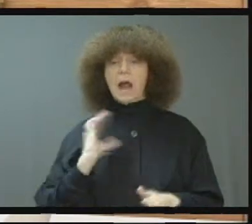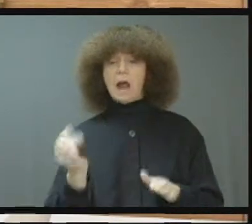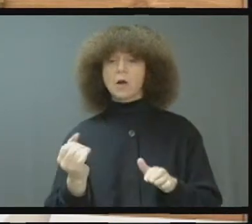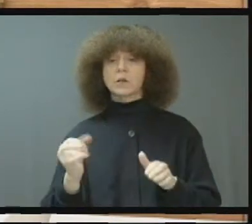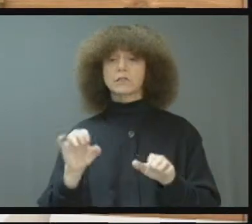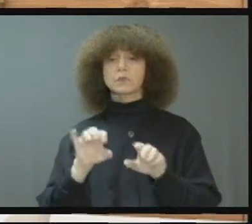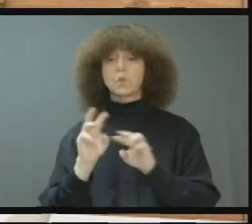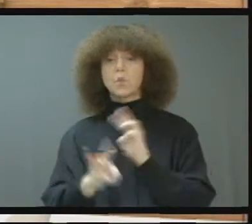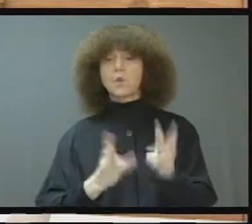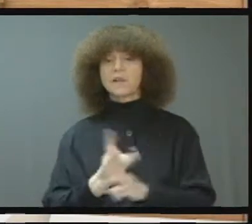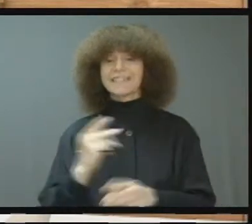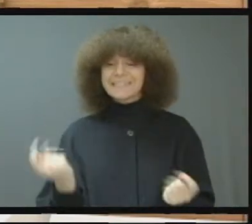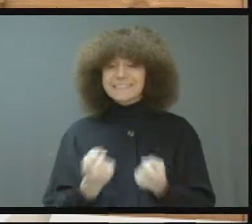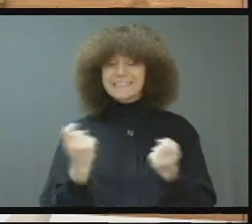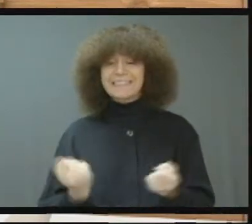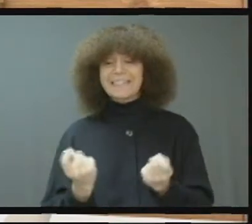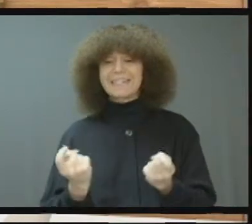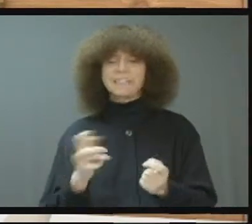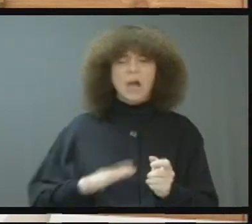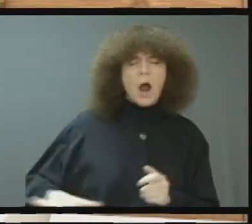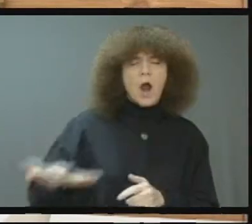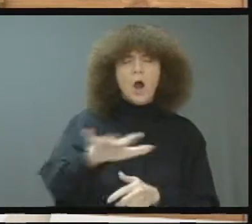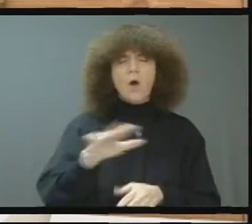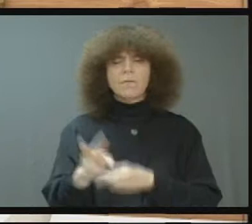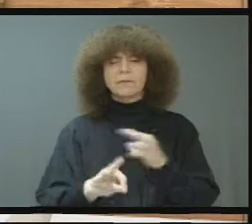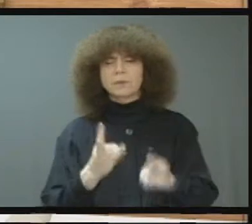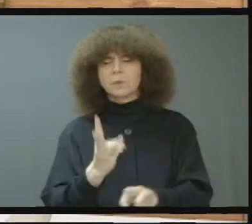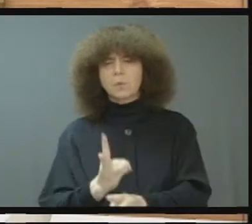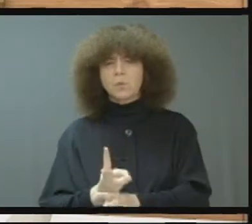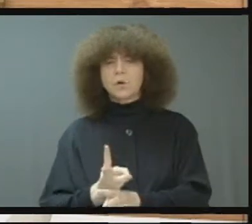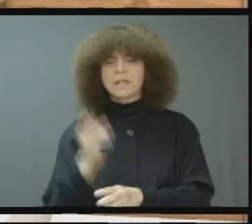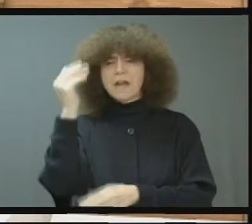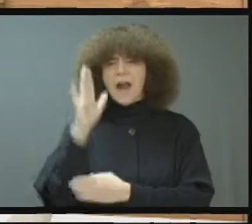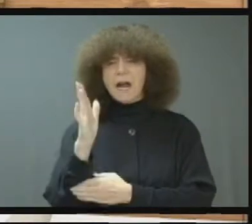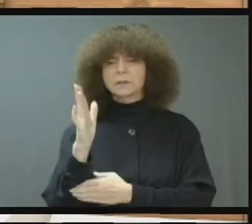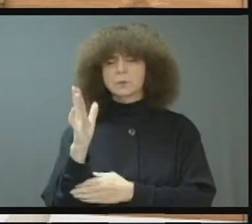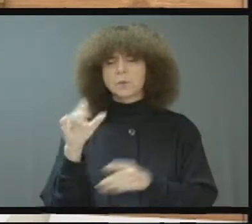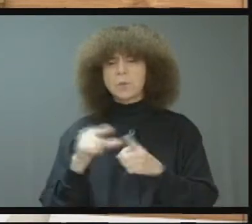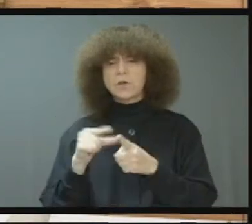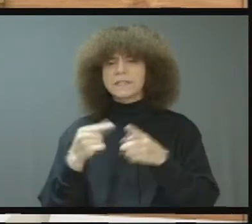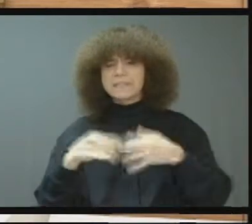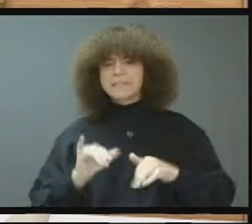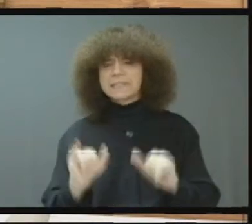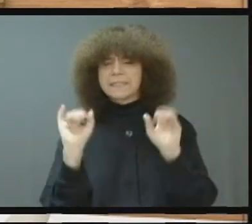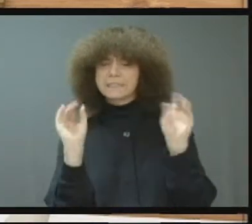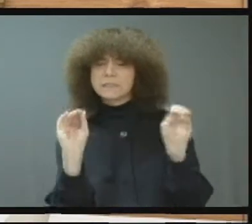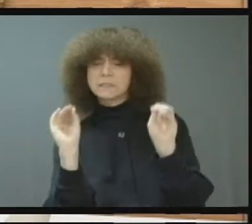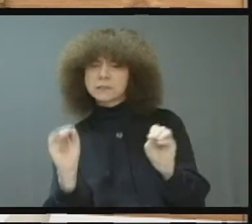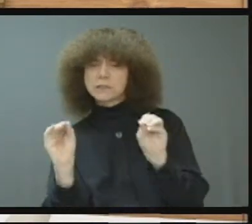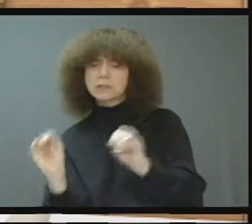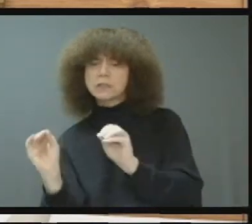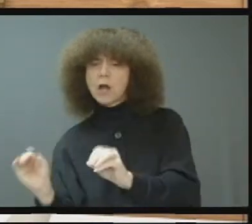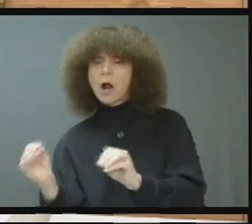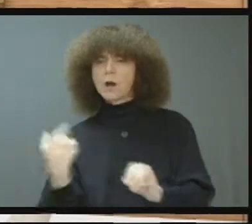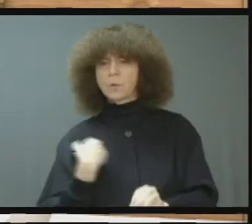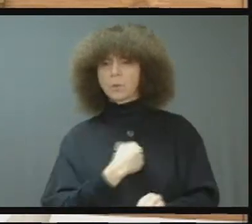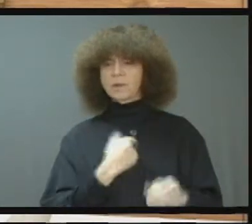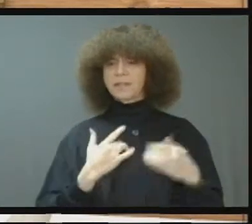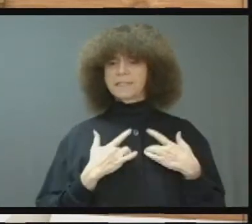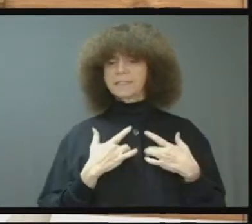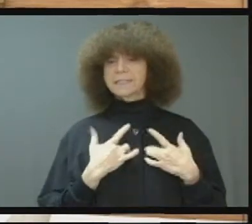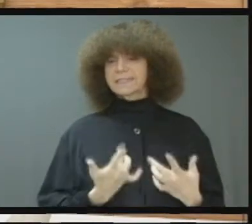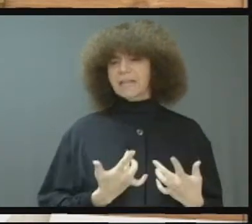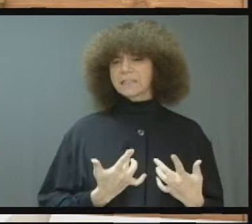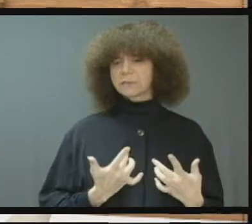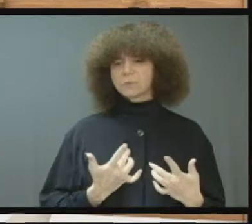rampant around the world today. God's word is still taught in our midst, and we believers have a sense of what's right and wrong, but